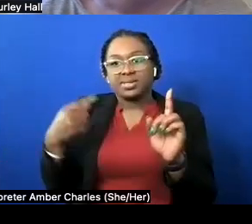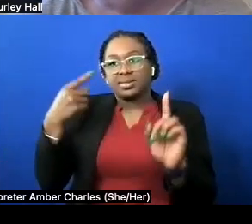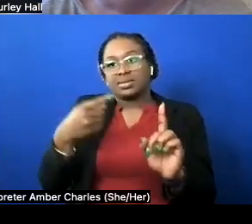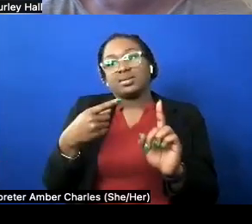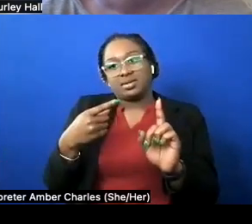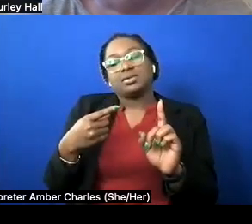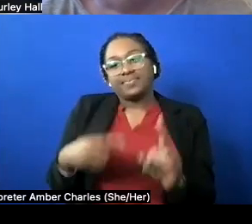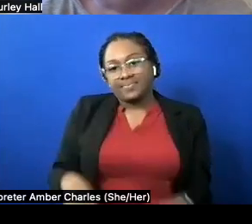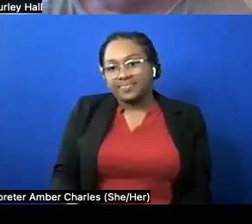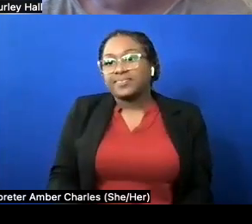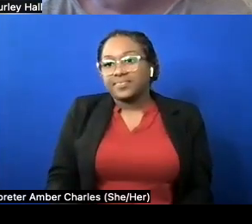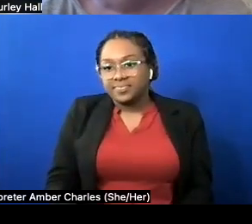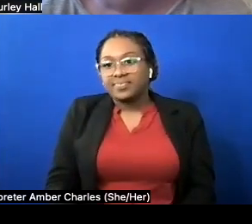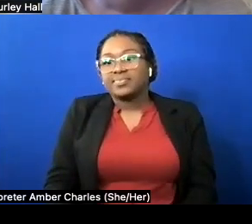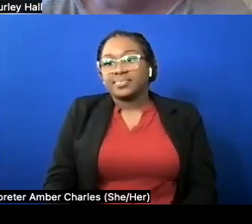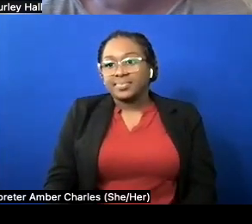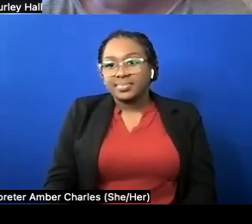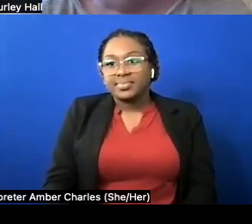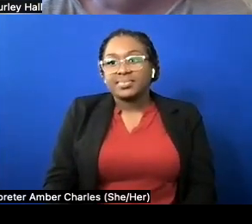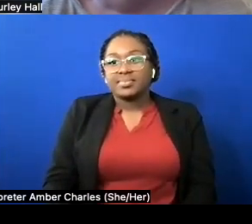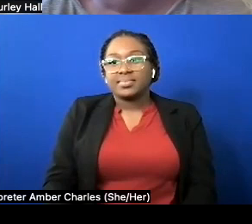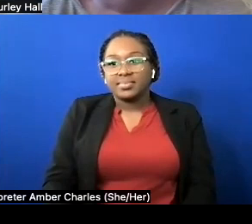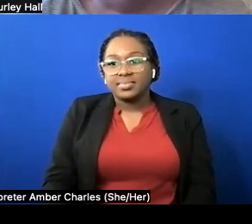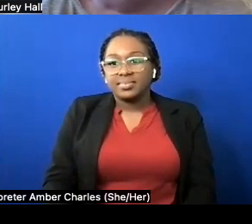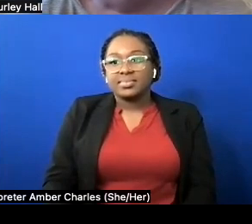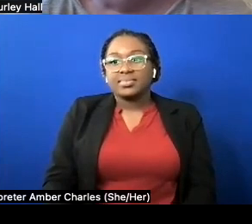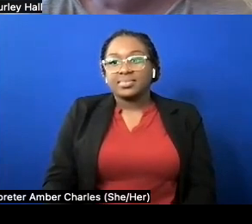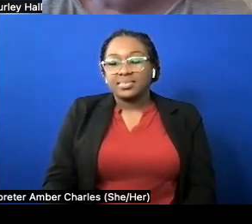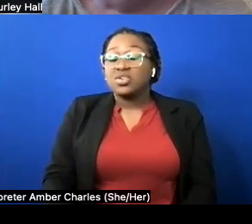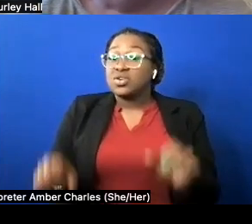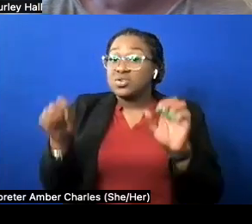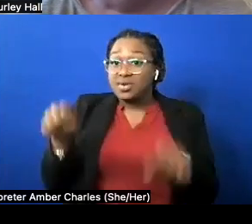about purpose. And so, yes, you can be